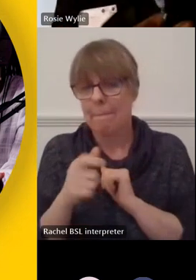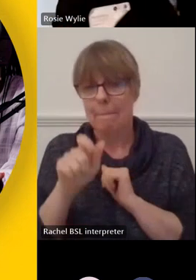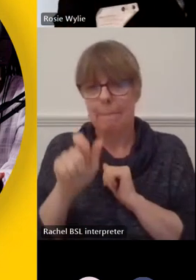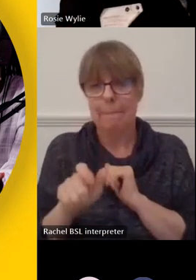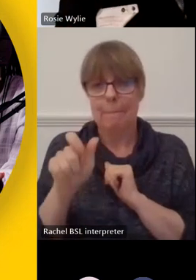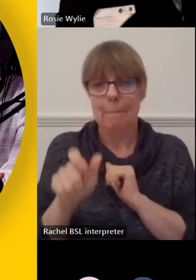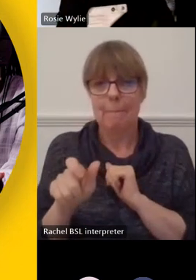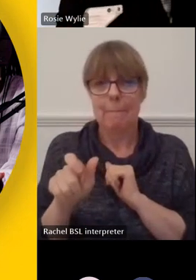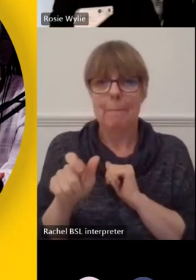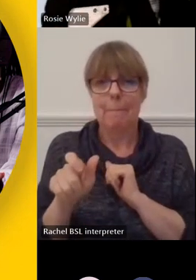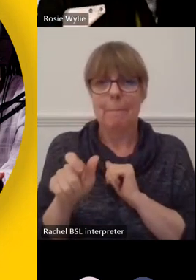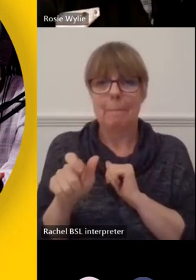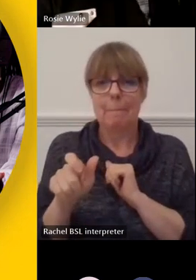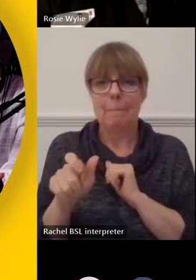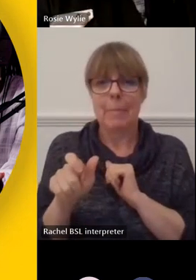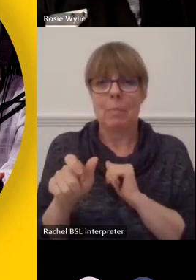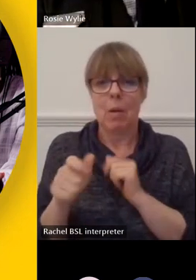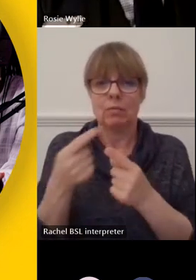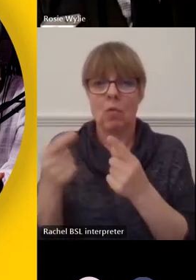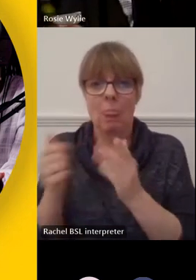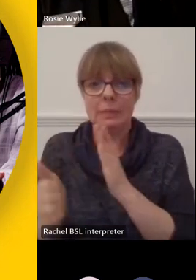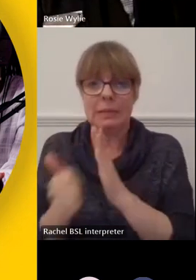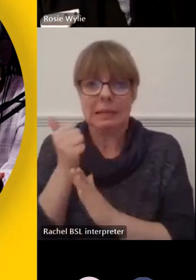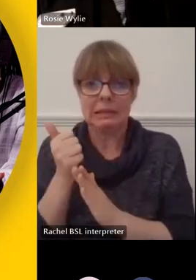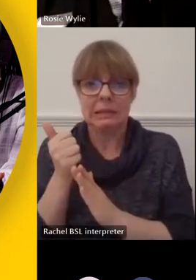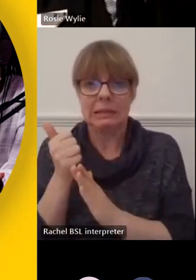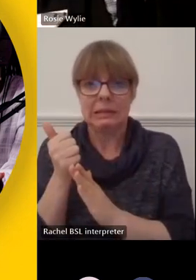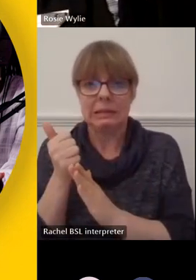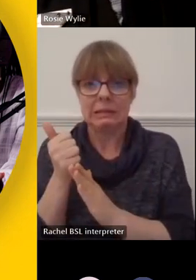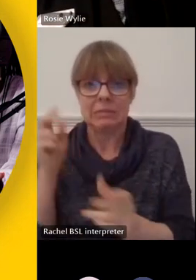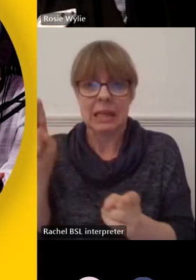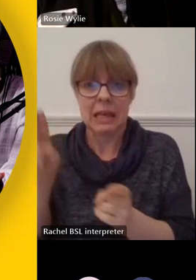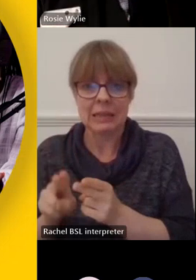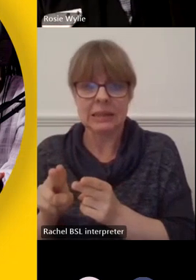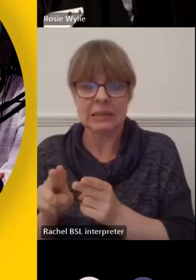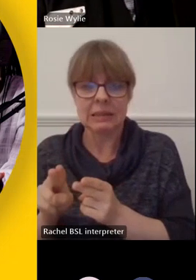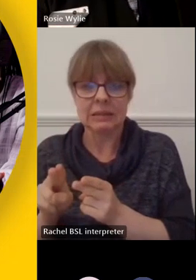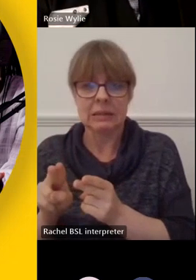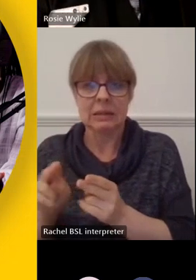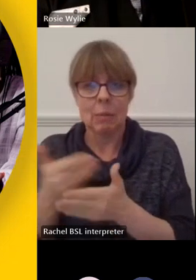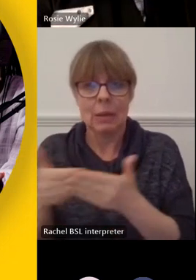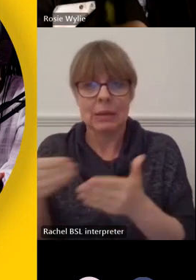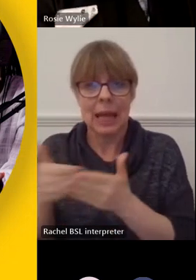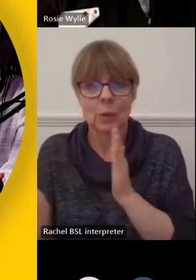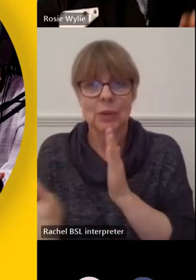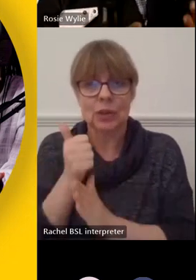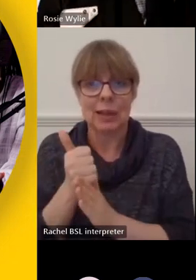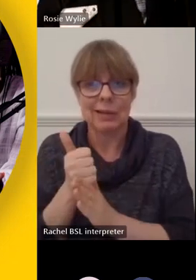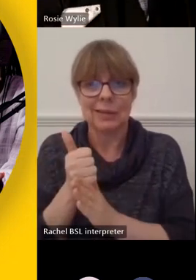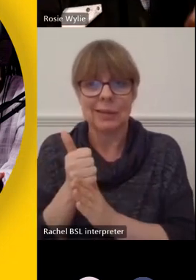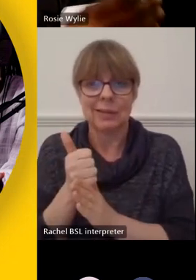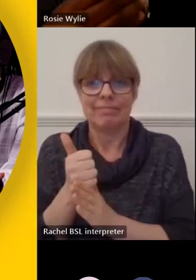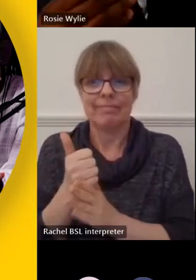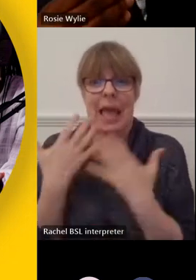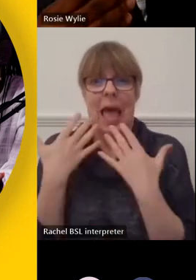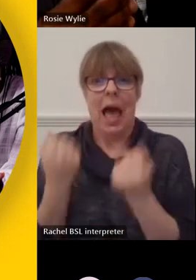different skills apart from the language aspect of it, but would that contribute to your service? You know, if there is a need, do you have someone